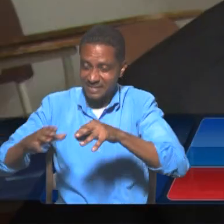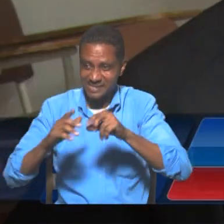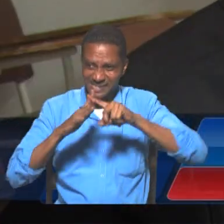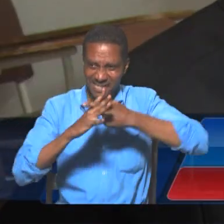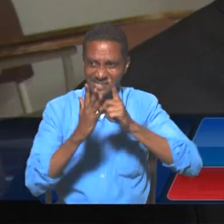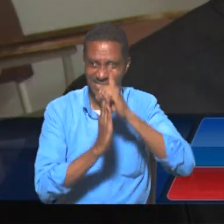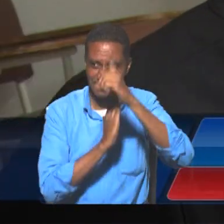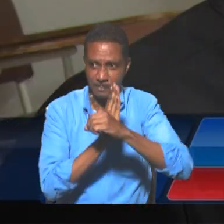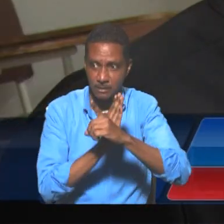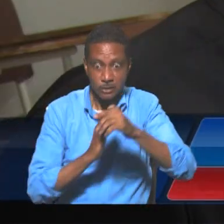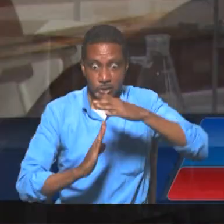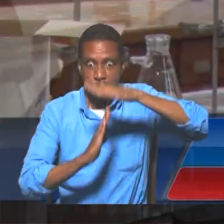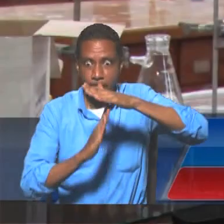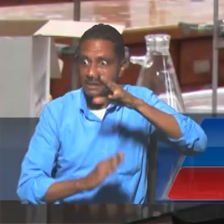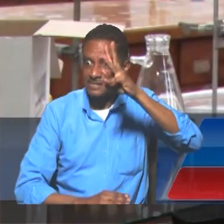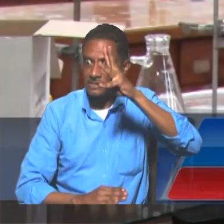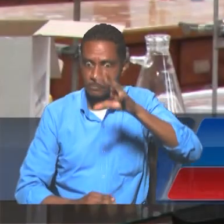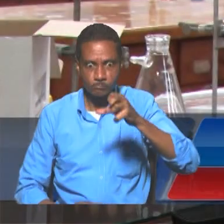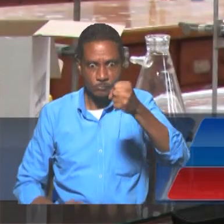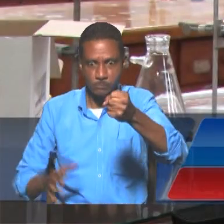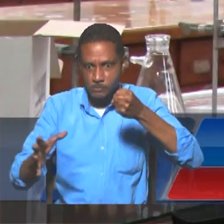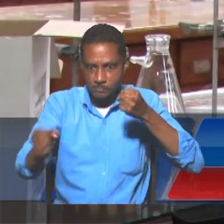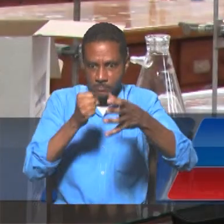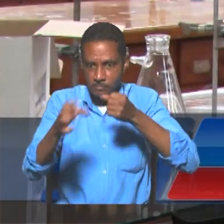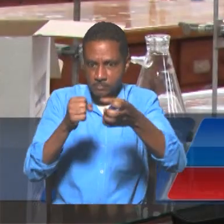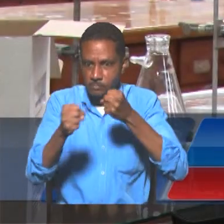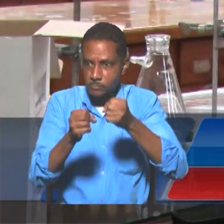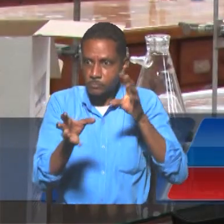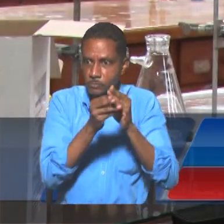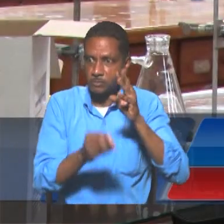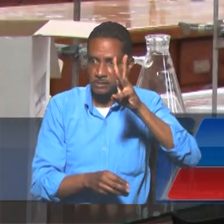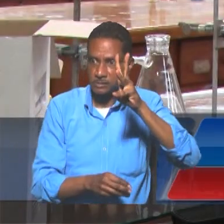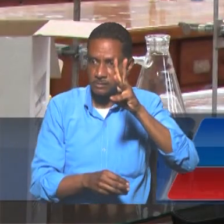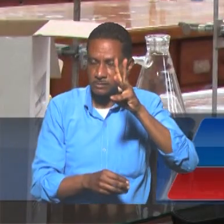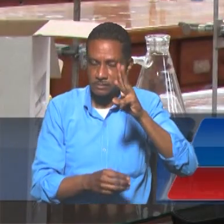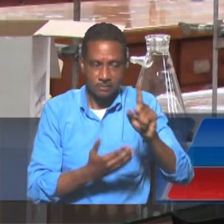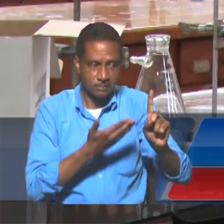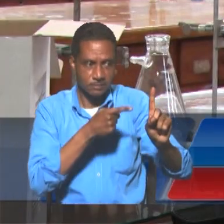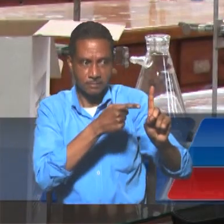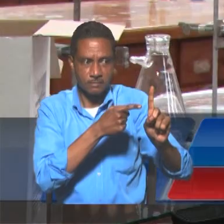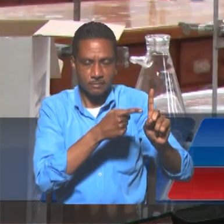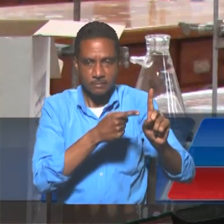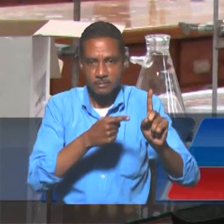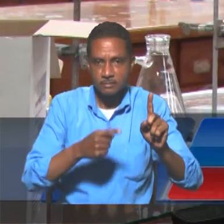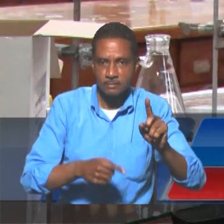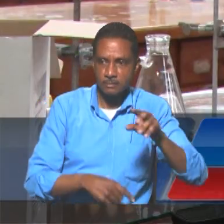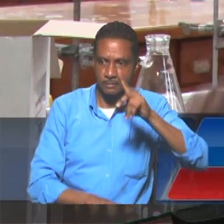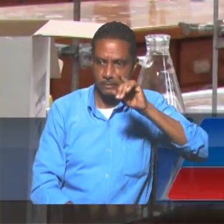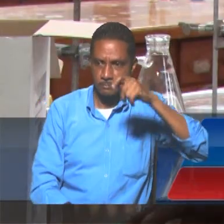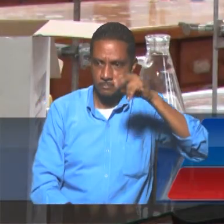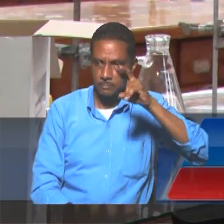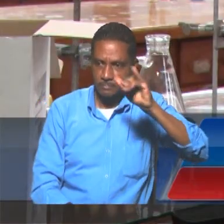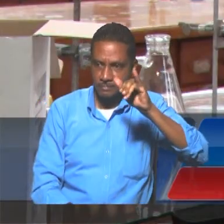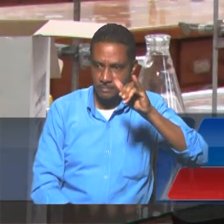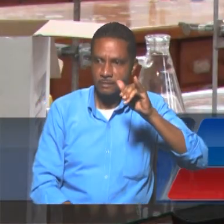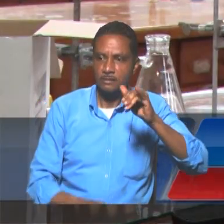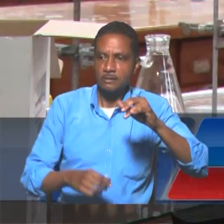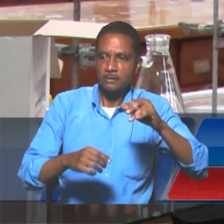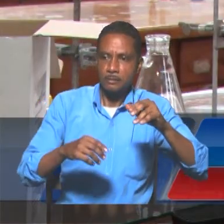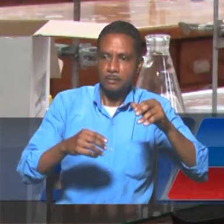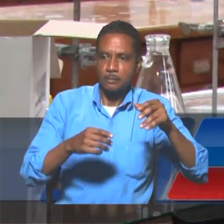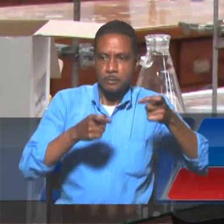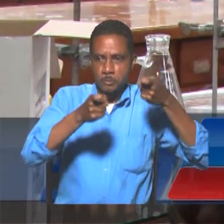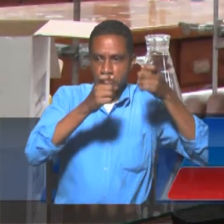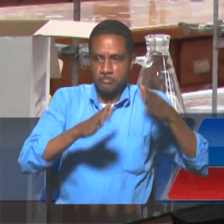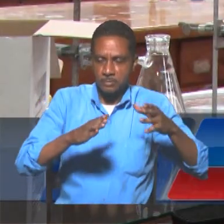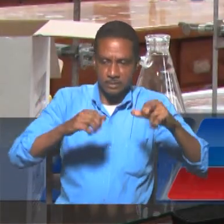top six were selected. According to Deputy Dean of Science and Technology at the University of the West Indies St. Augustine